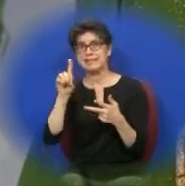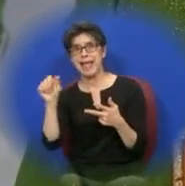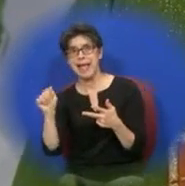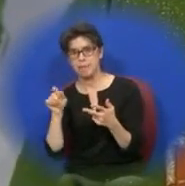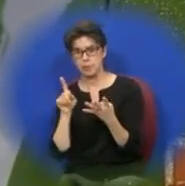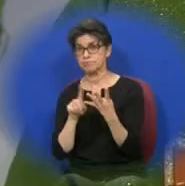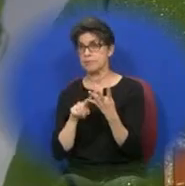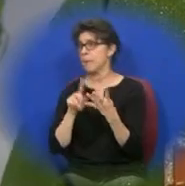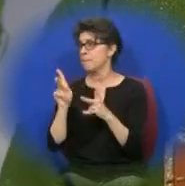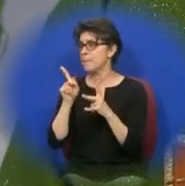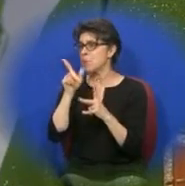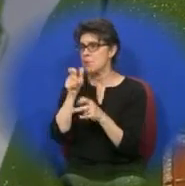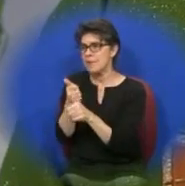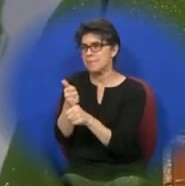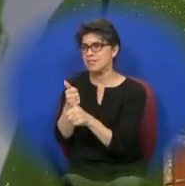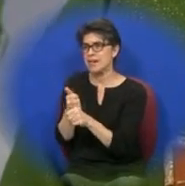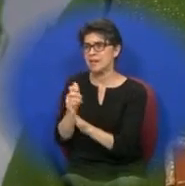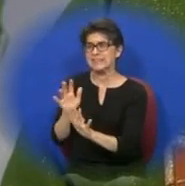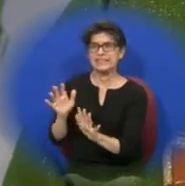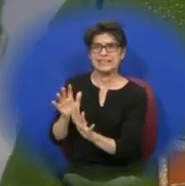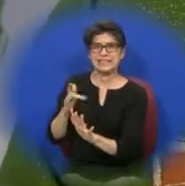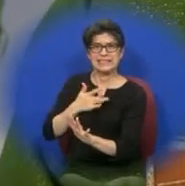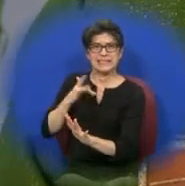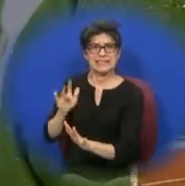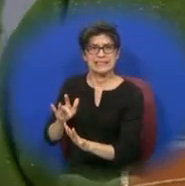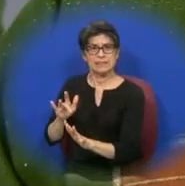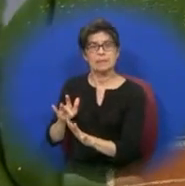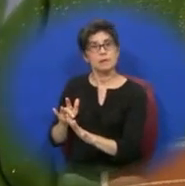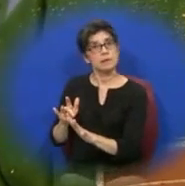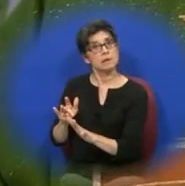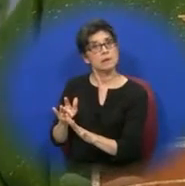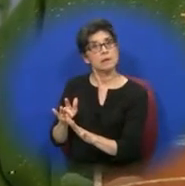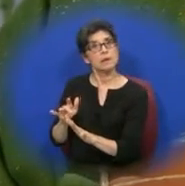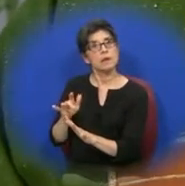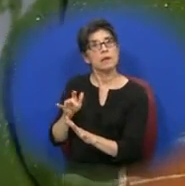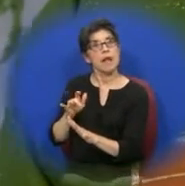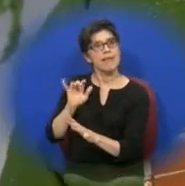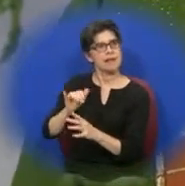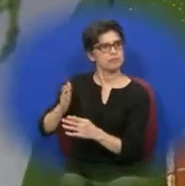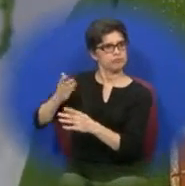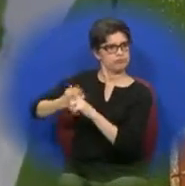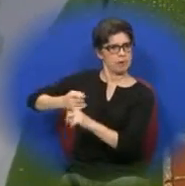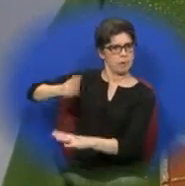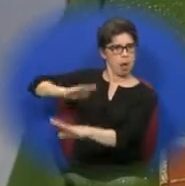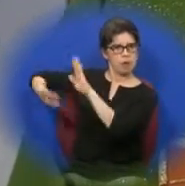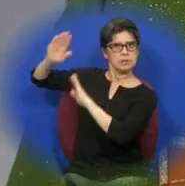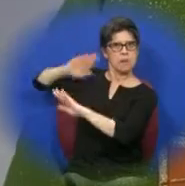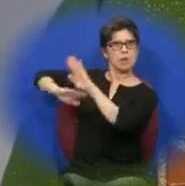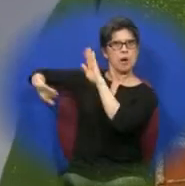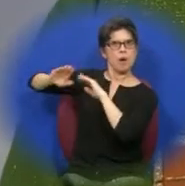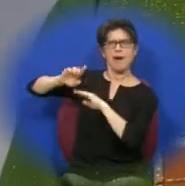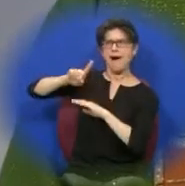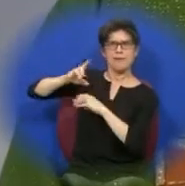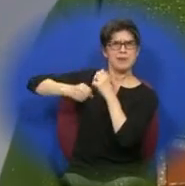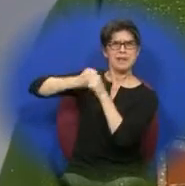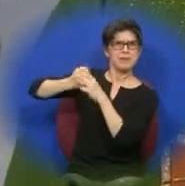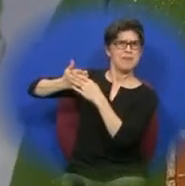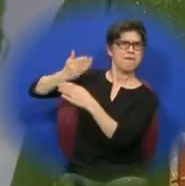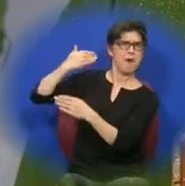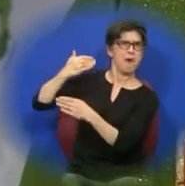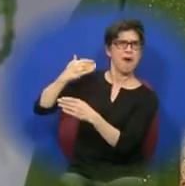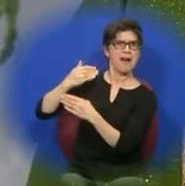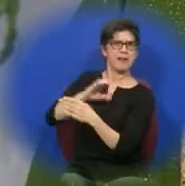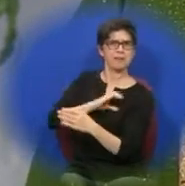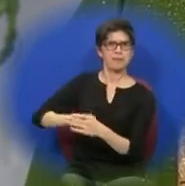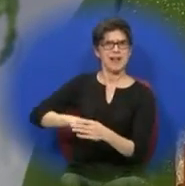very, very vulnerable in our society. True for the time of Isaiah, hundreds of years before Christ, true in